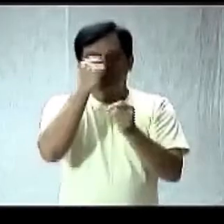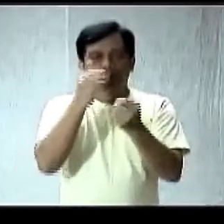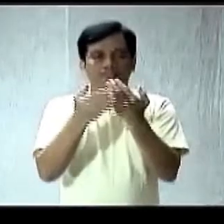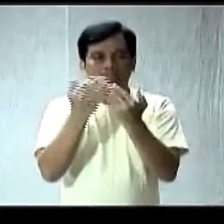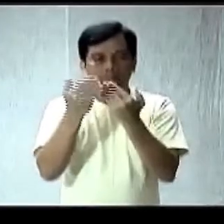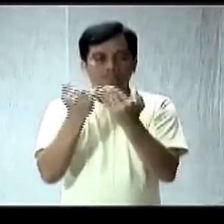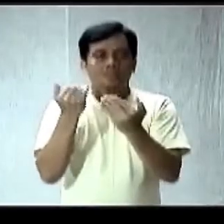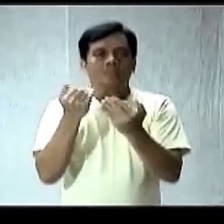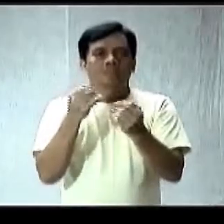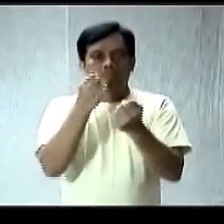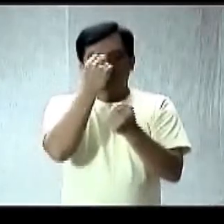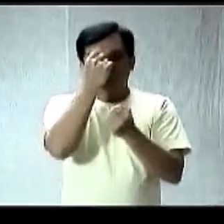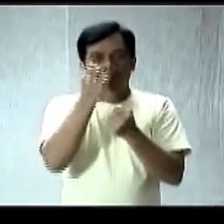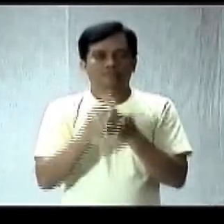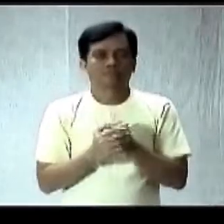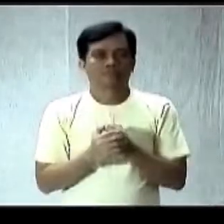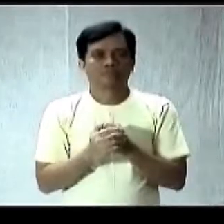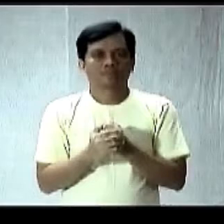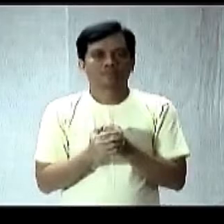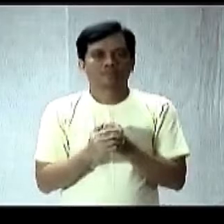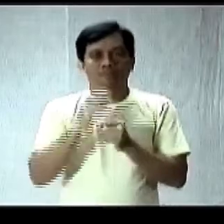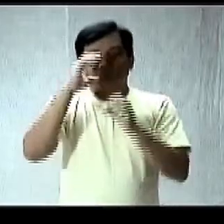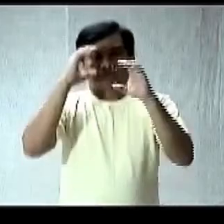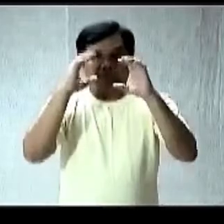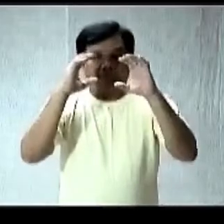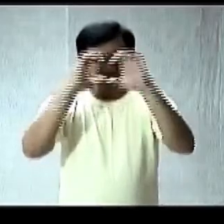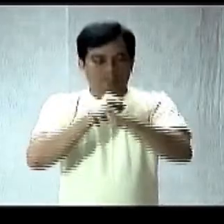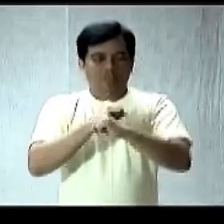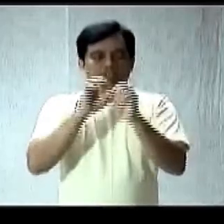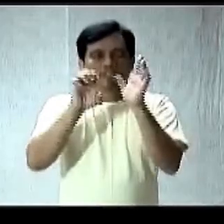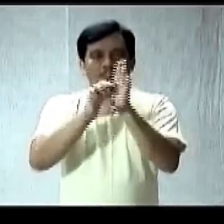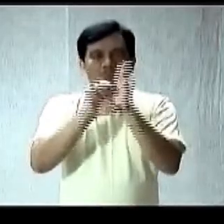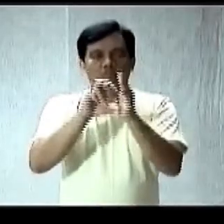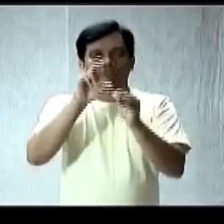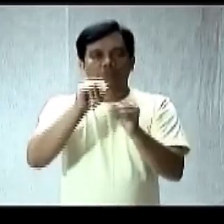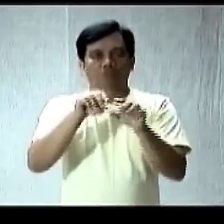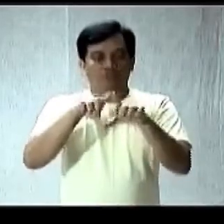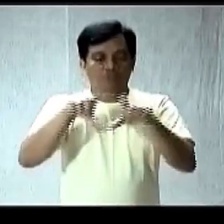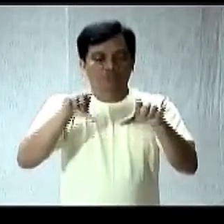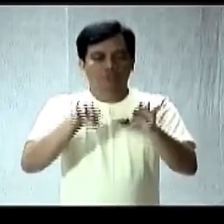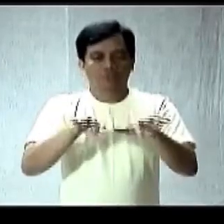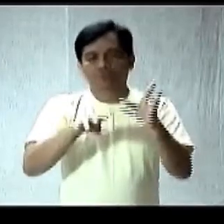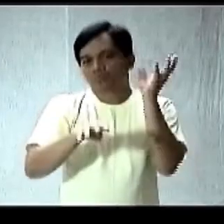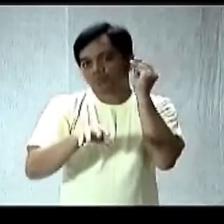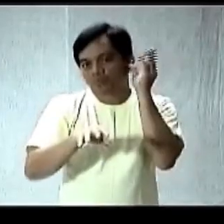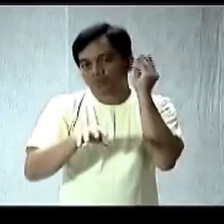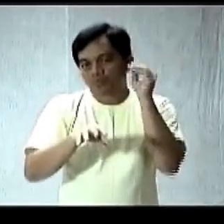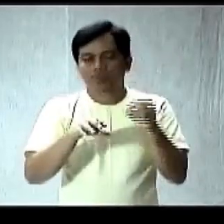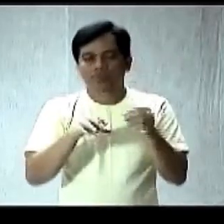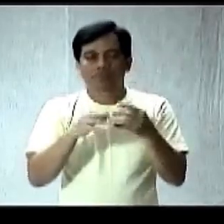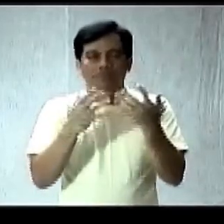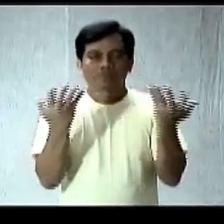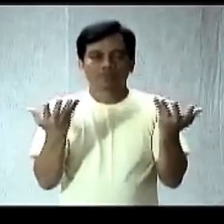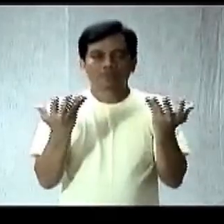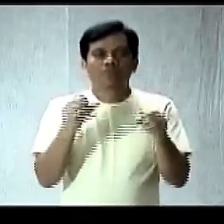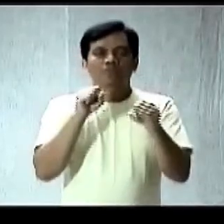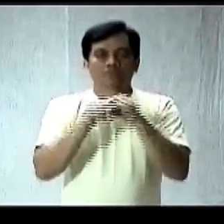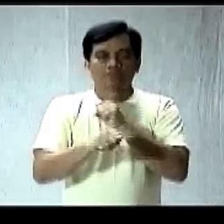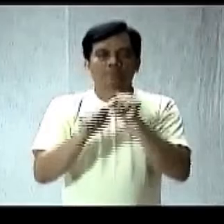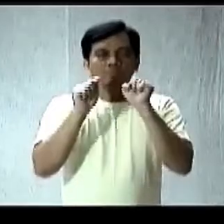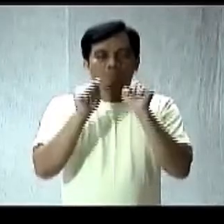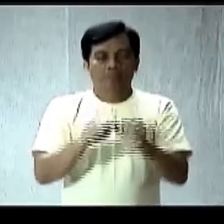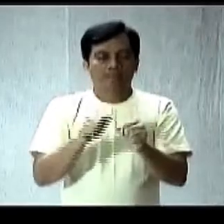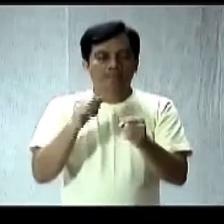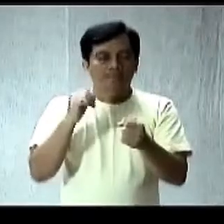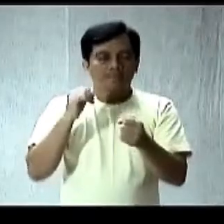it will be easier for them to understand. Assuming, for example, that there is no screen reader at all. So,